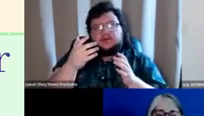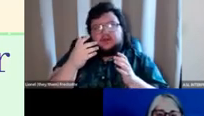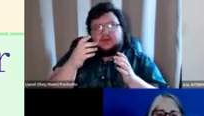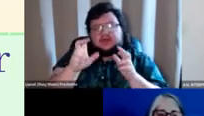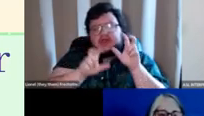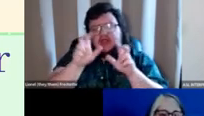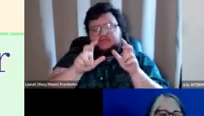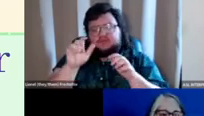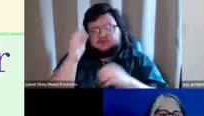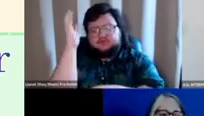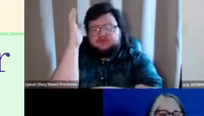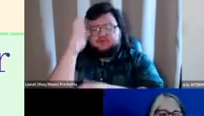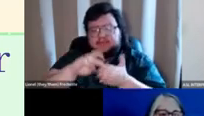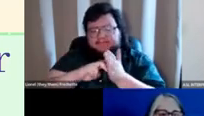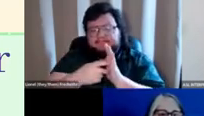that